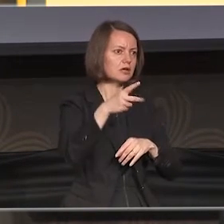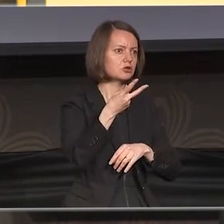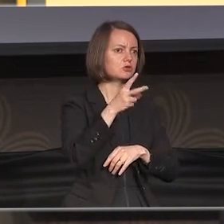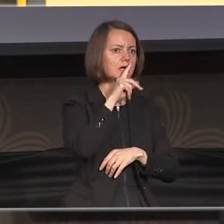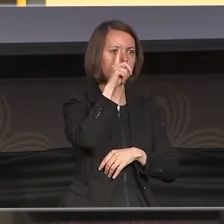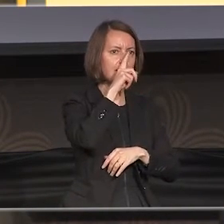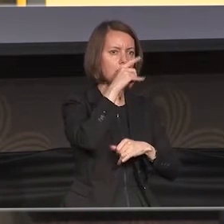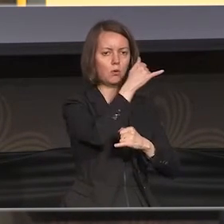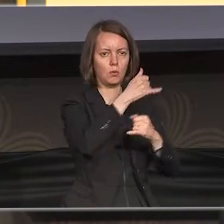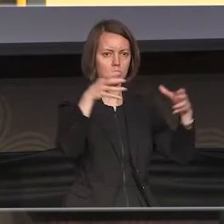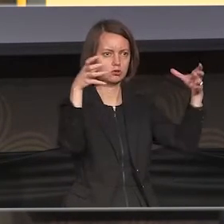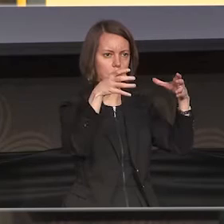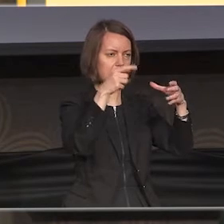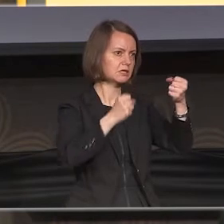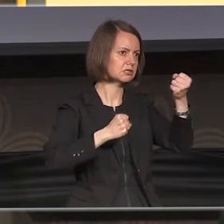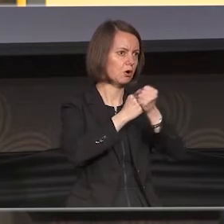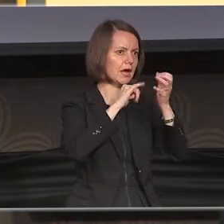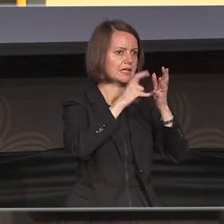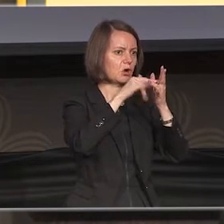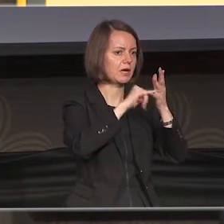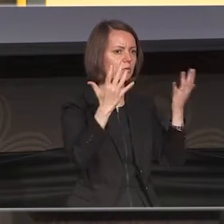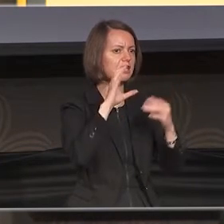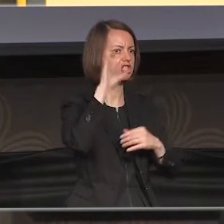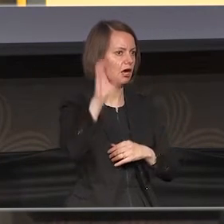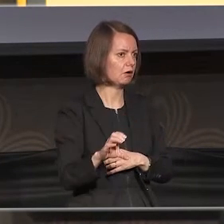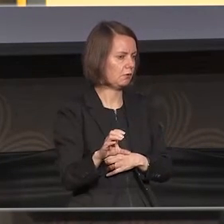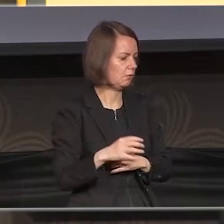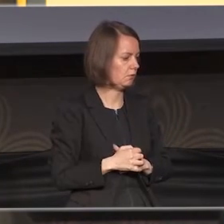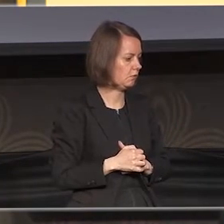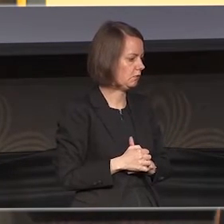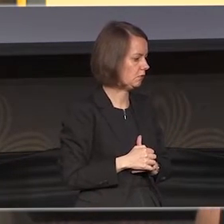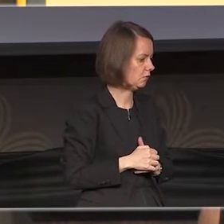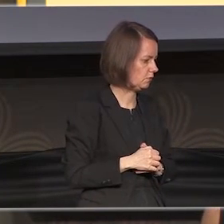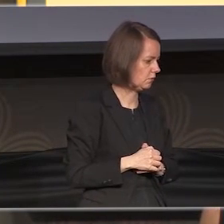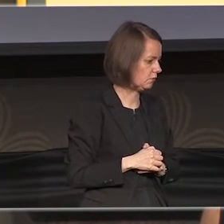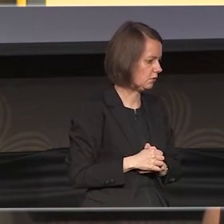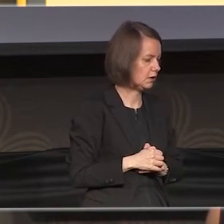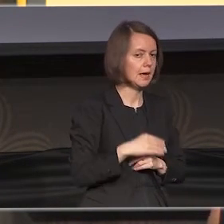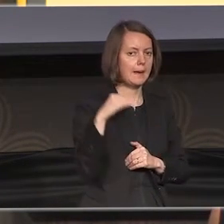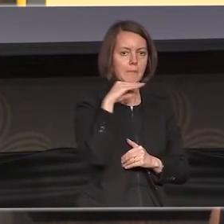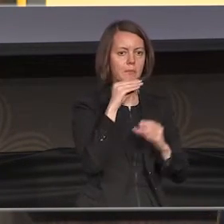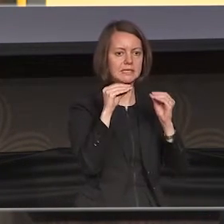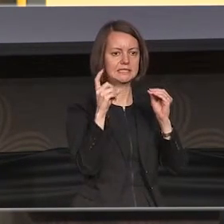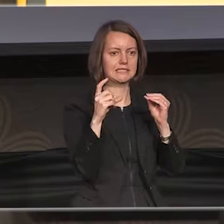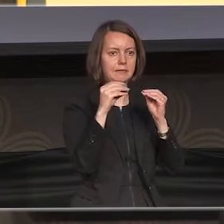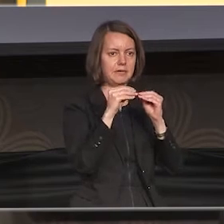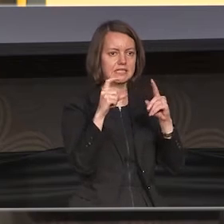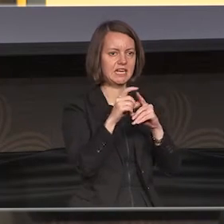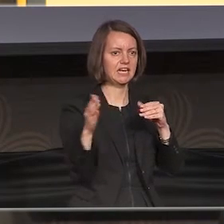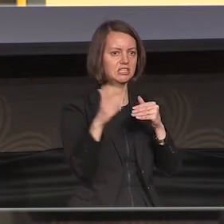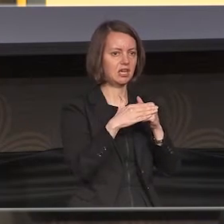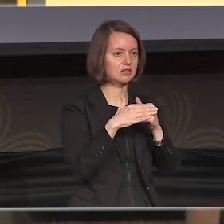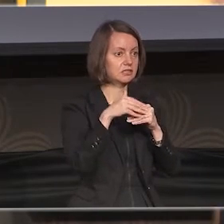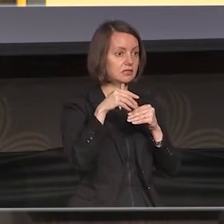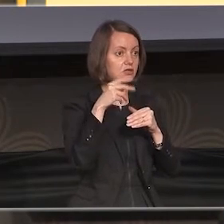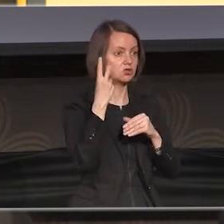people standing in support of SOS Black Australia in Chicago. Melbourne's CBD was shut down twice in one day.